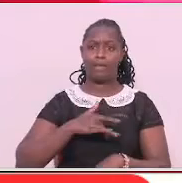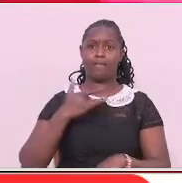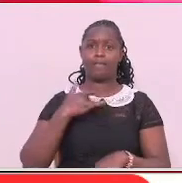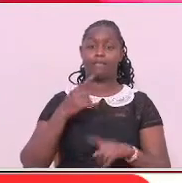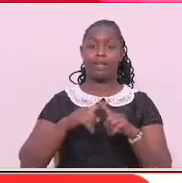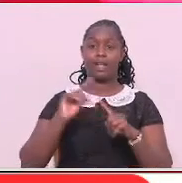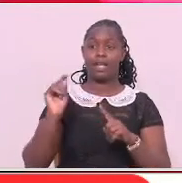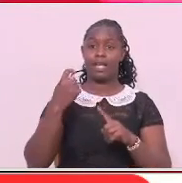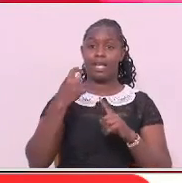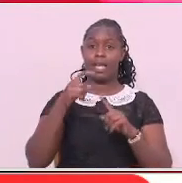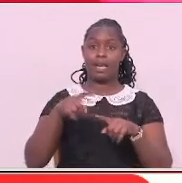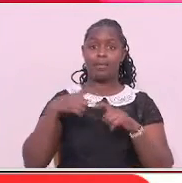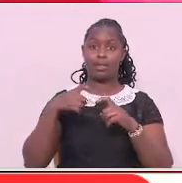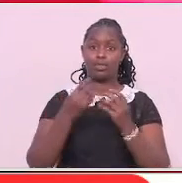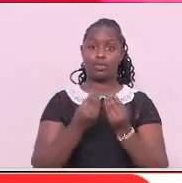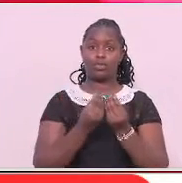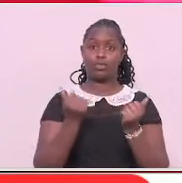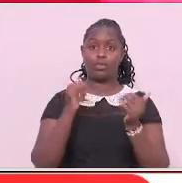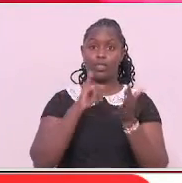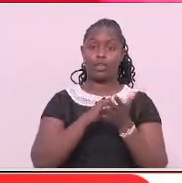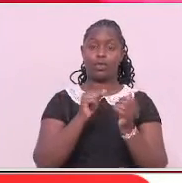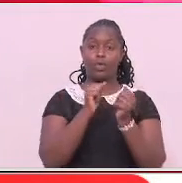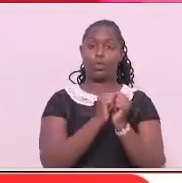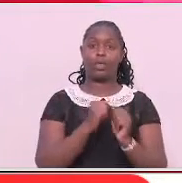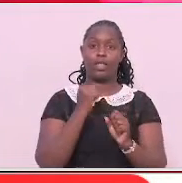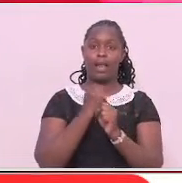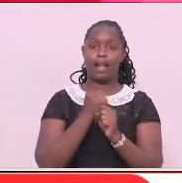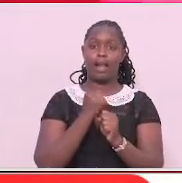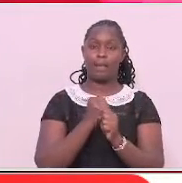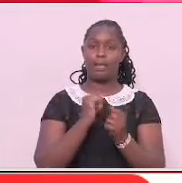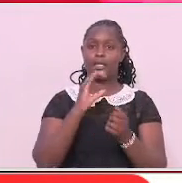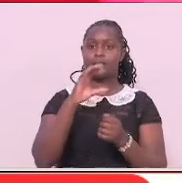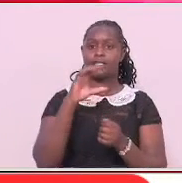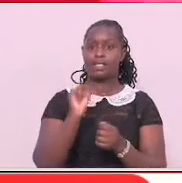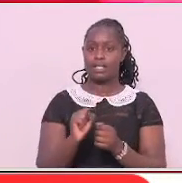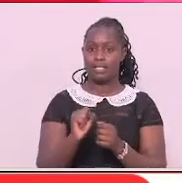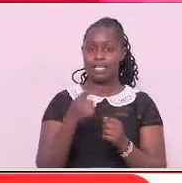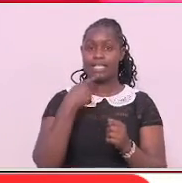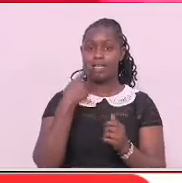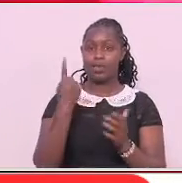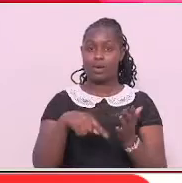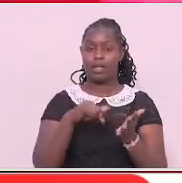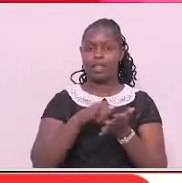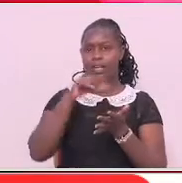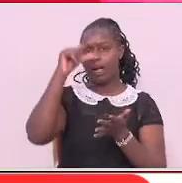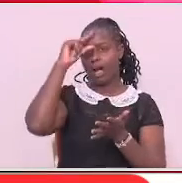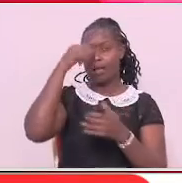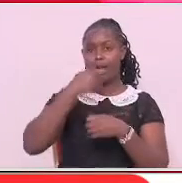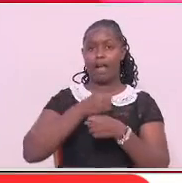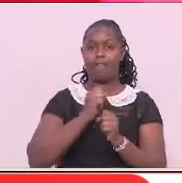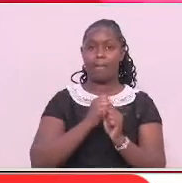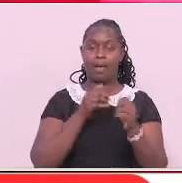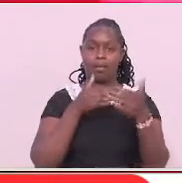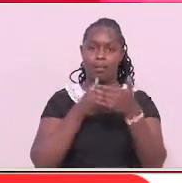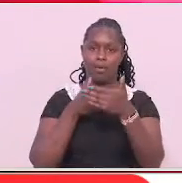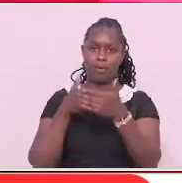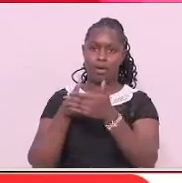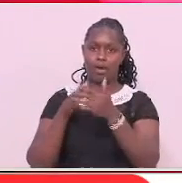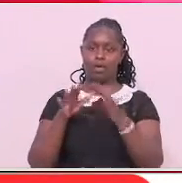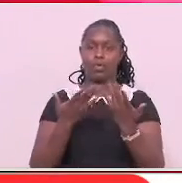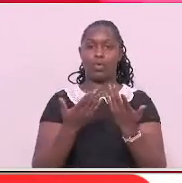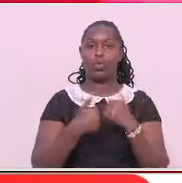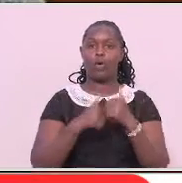government to act on the matter, with Labour Cabinet Secretary Florence Bore saying the government has put measures in place to avert more